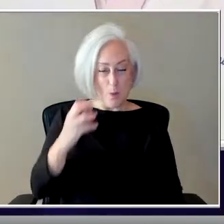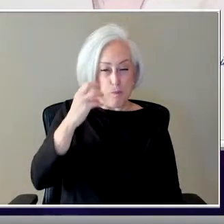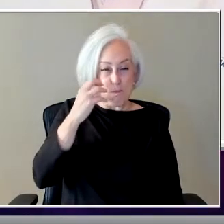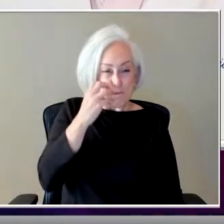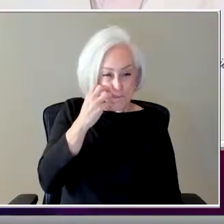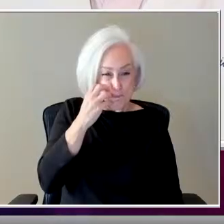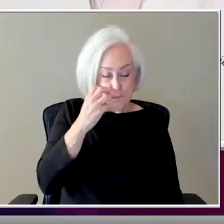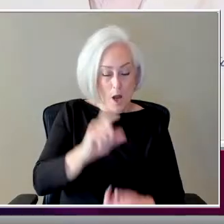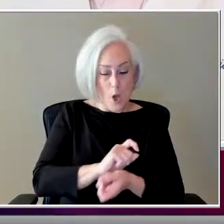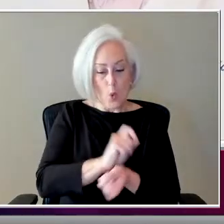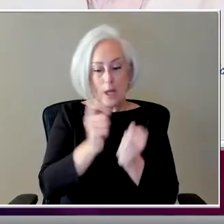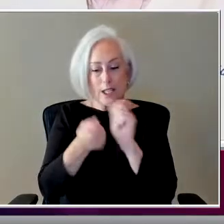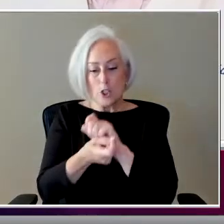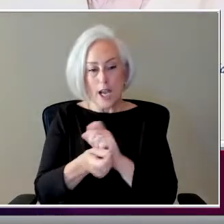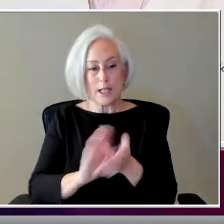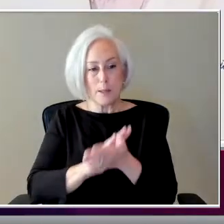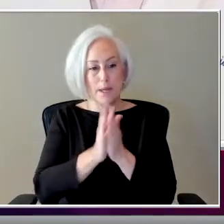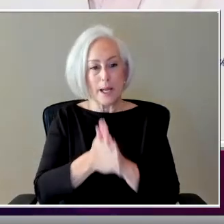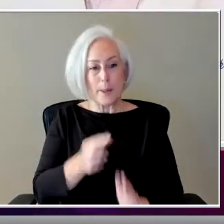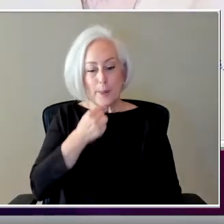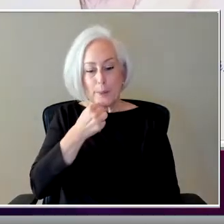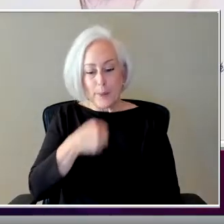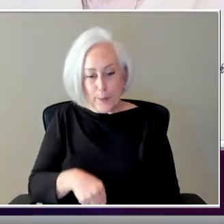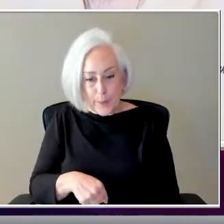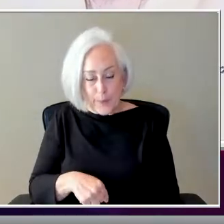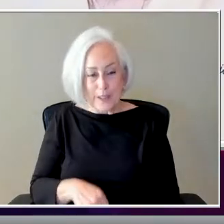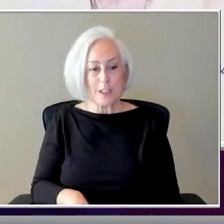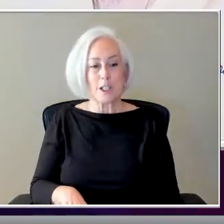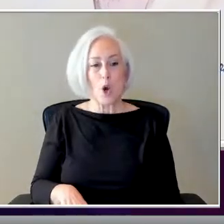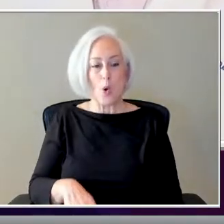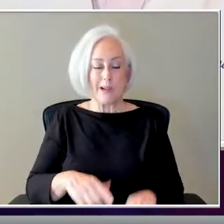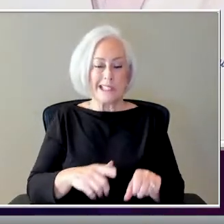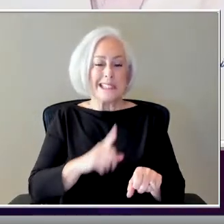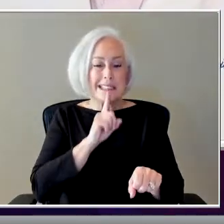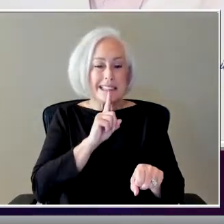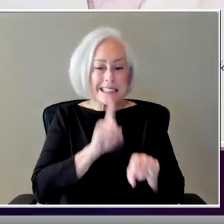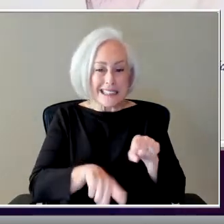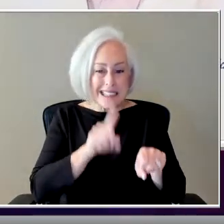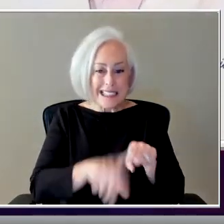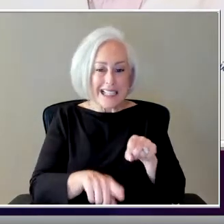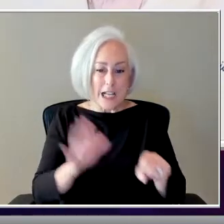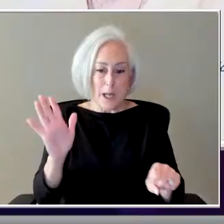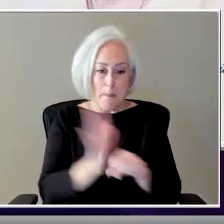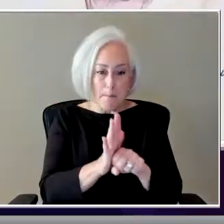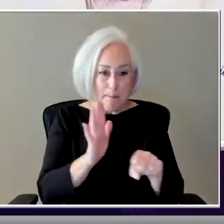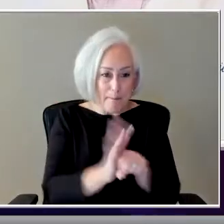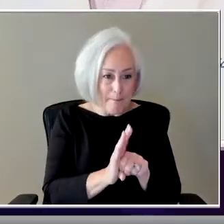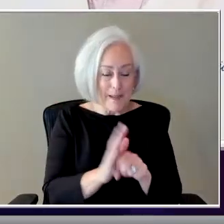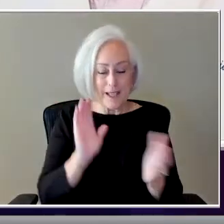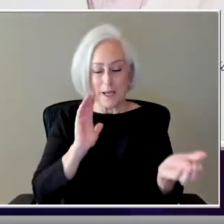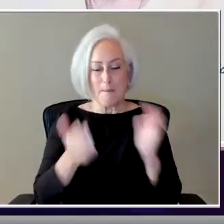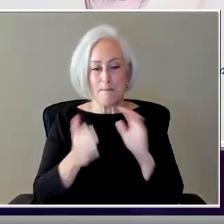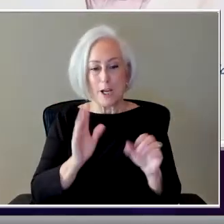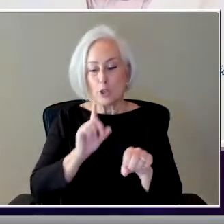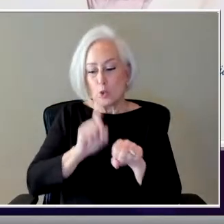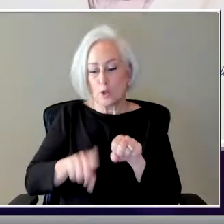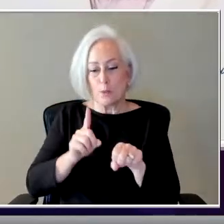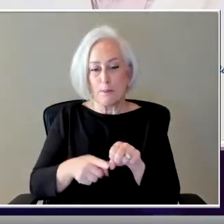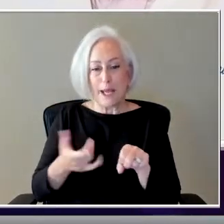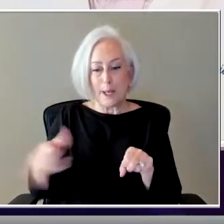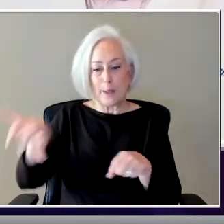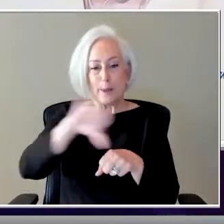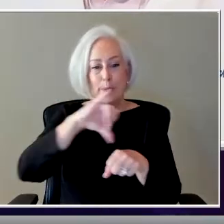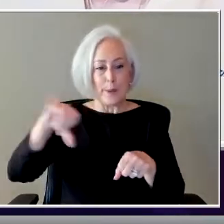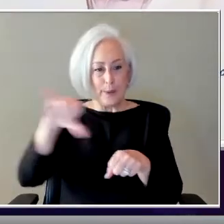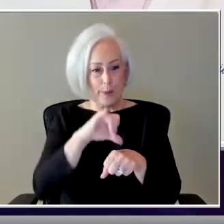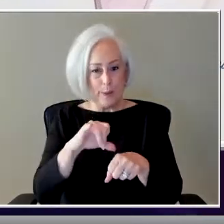pouring ketchup through a straw compared to tomato juice. The latter is much more efficient. Right. So the work that the body has to do to push the blood around is much